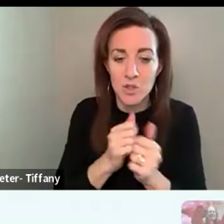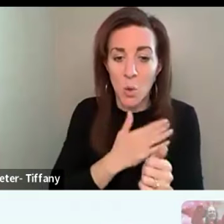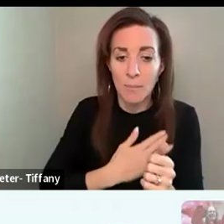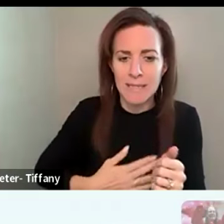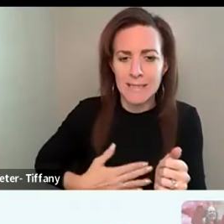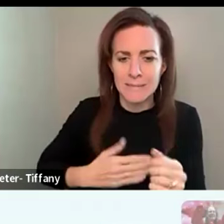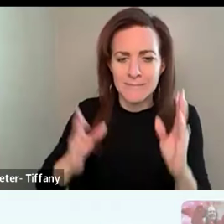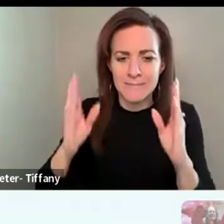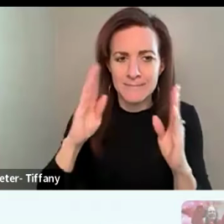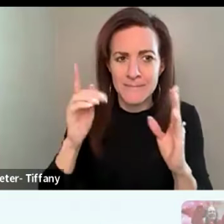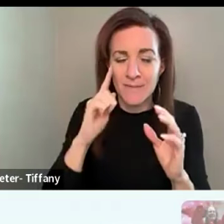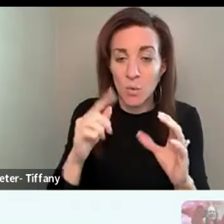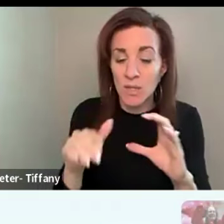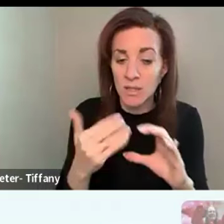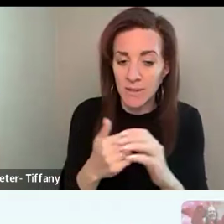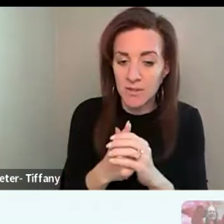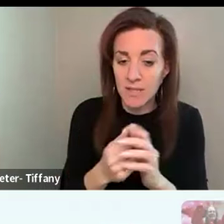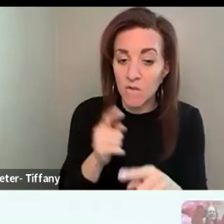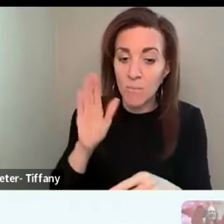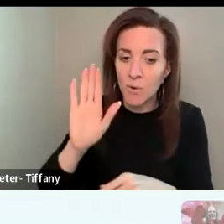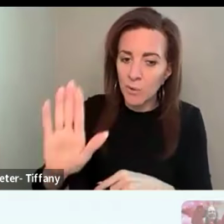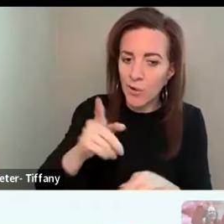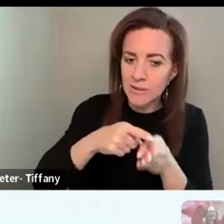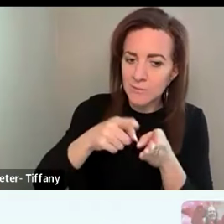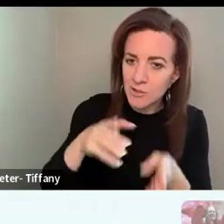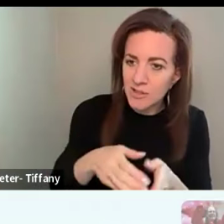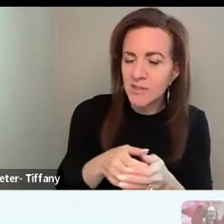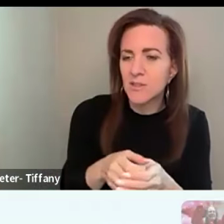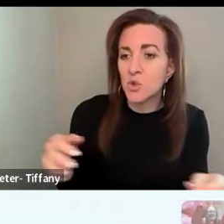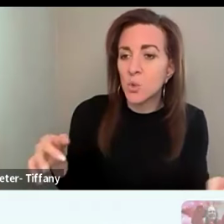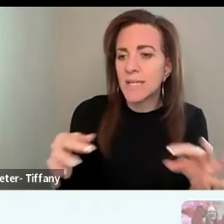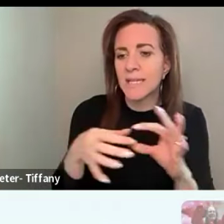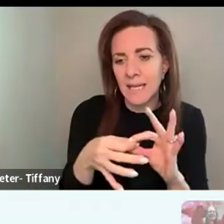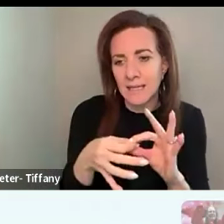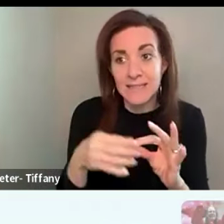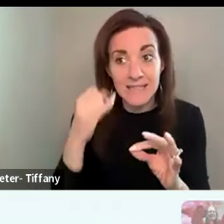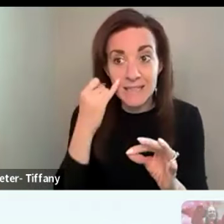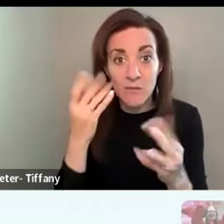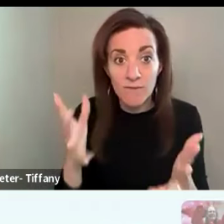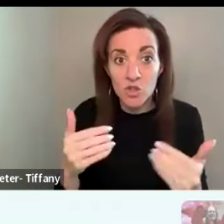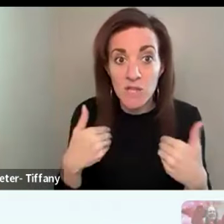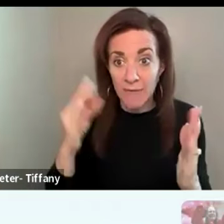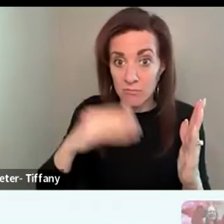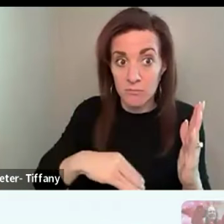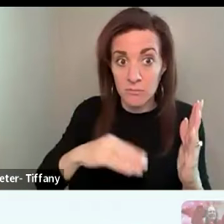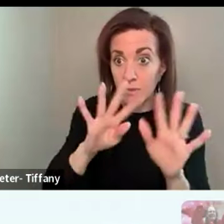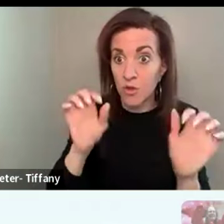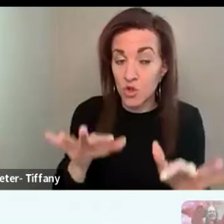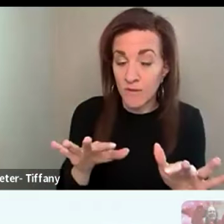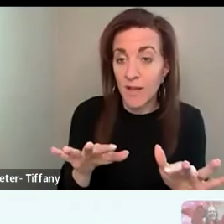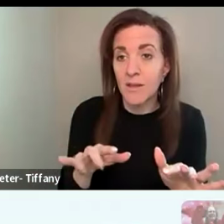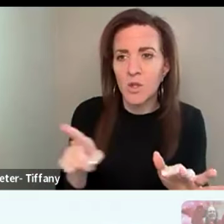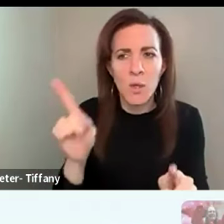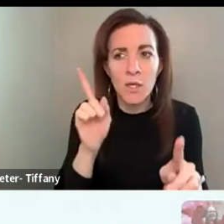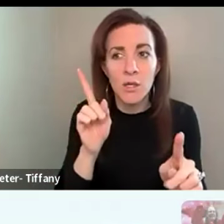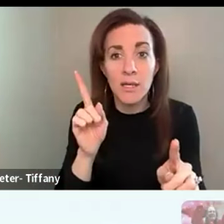for those emails from your specialist to be able to connect. If you have completed the survey and you are